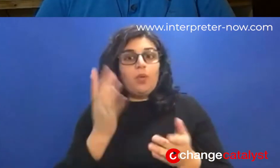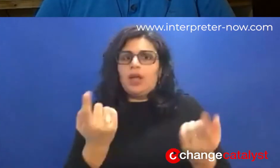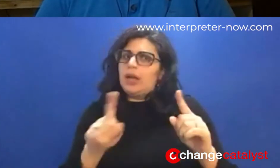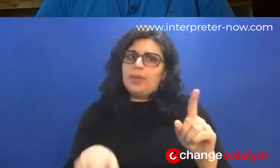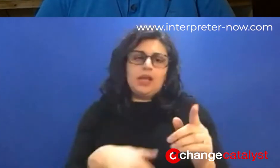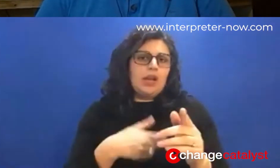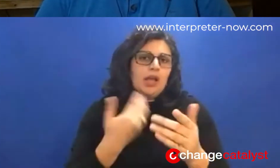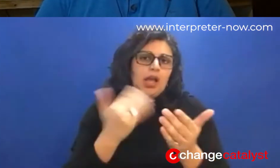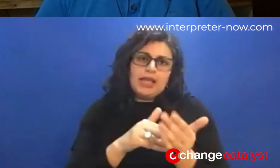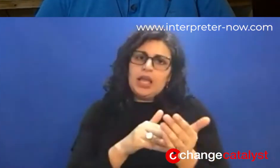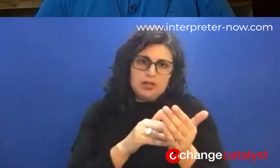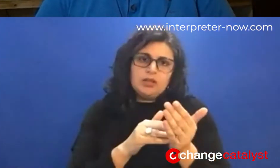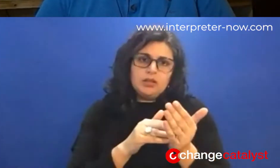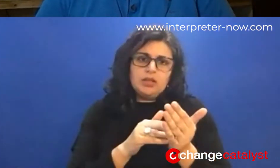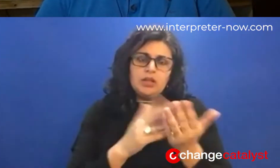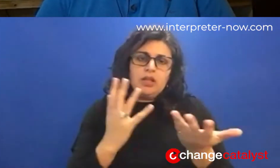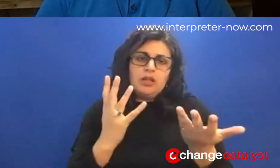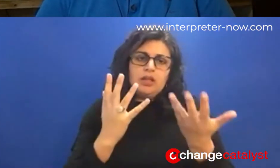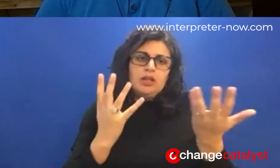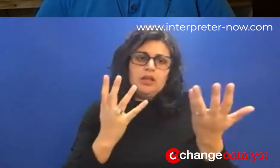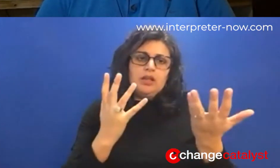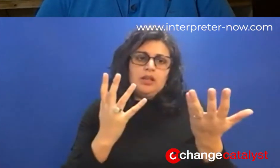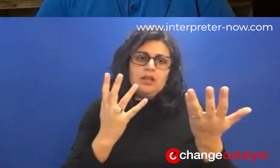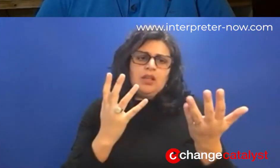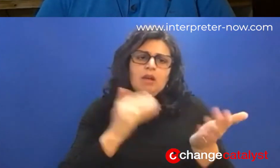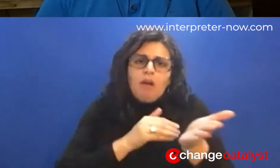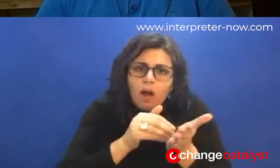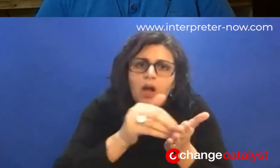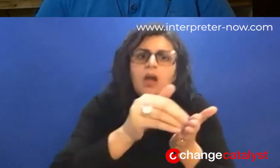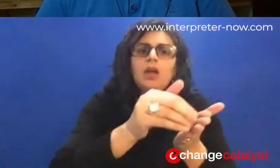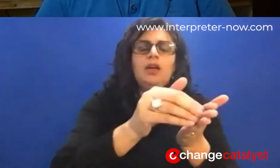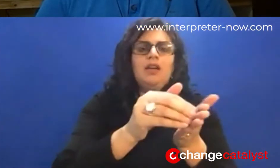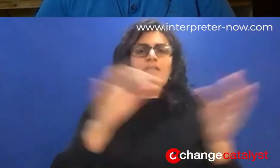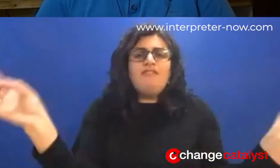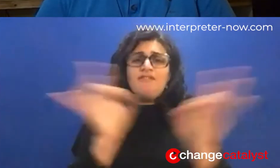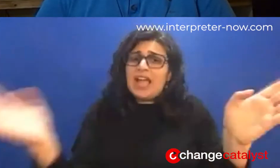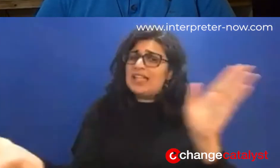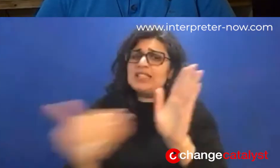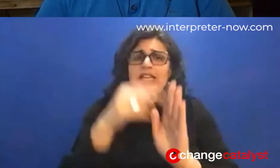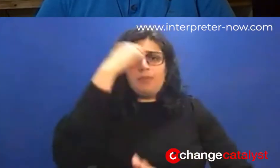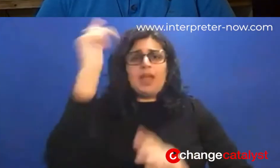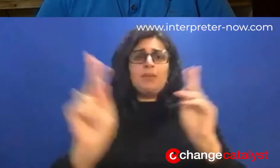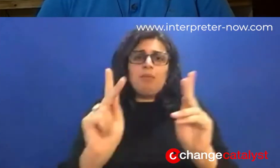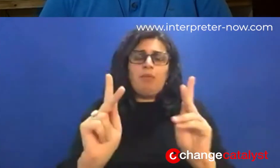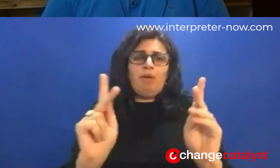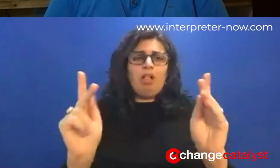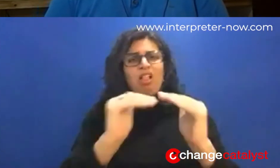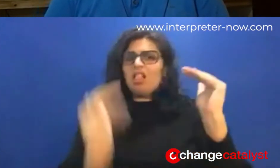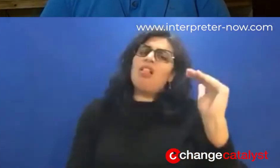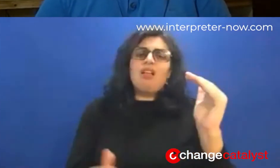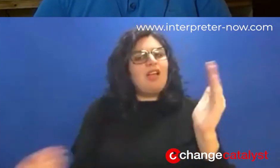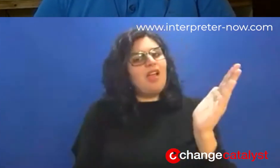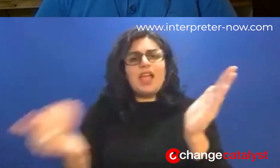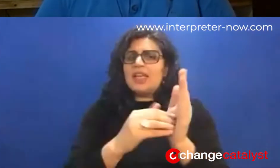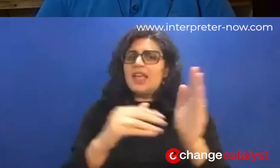going to be, and then there is regularly violence against Black people, injustice against Black people,